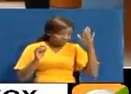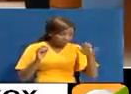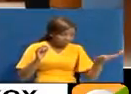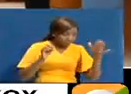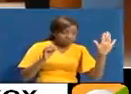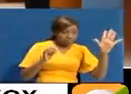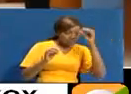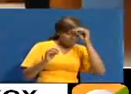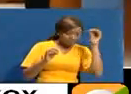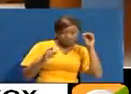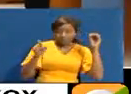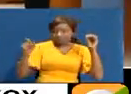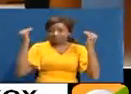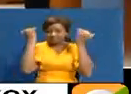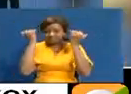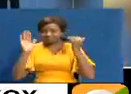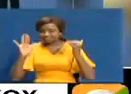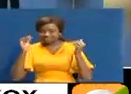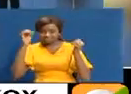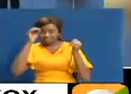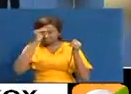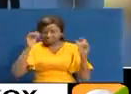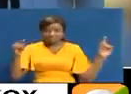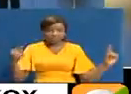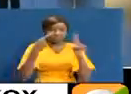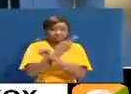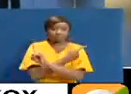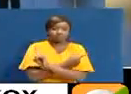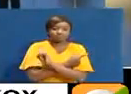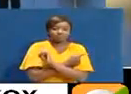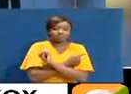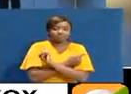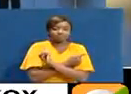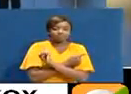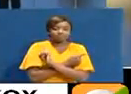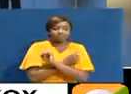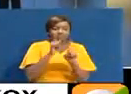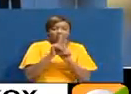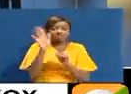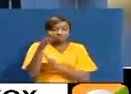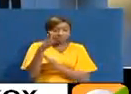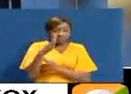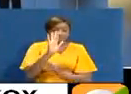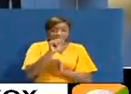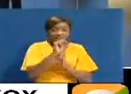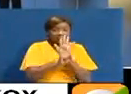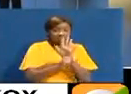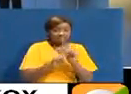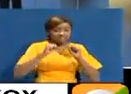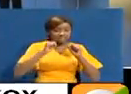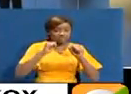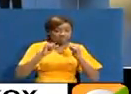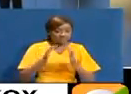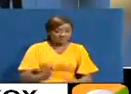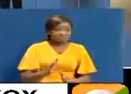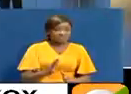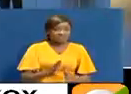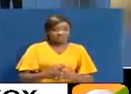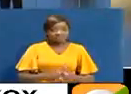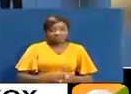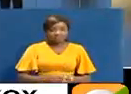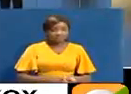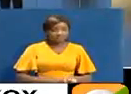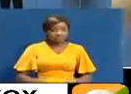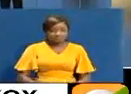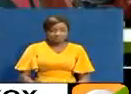important to note that ambassadors are not particularly listed as state officers who are required to renounce any other citizenship